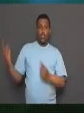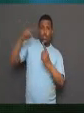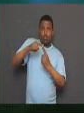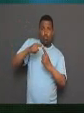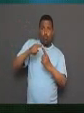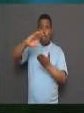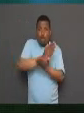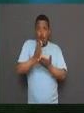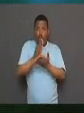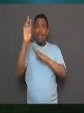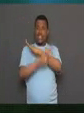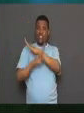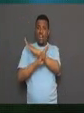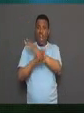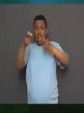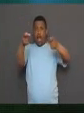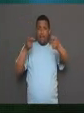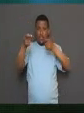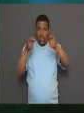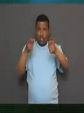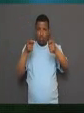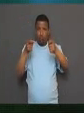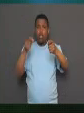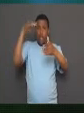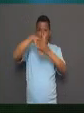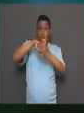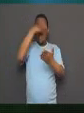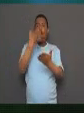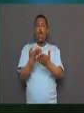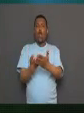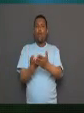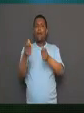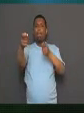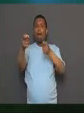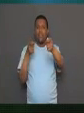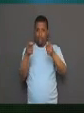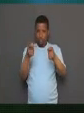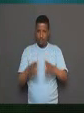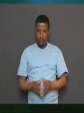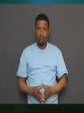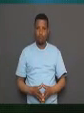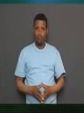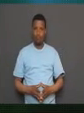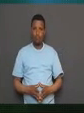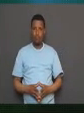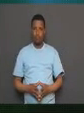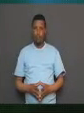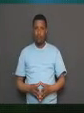to involve regional administrations in economic management,